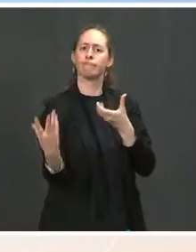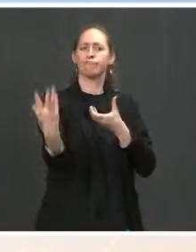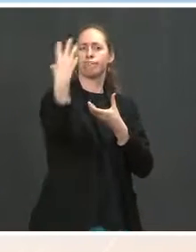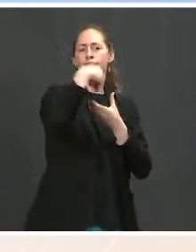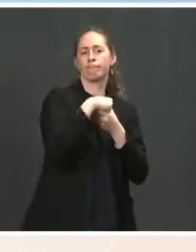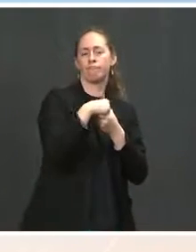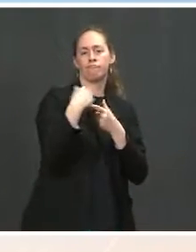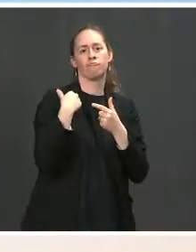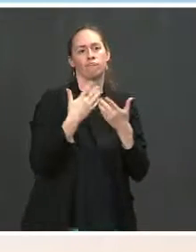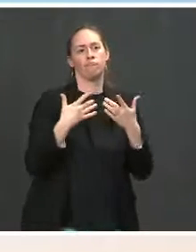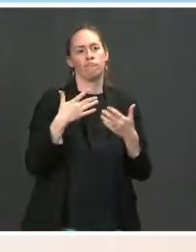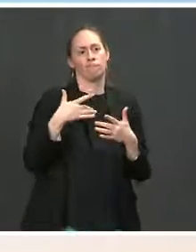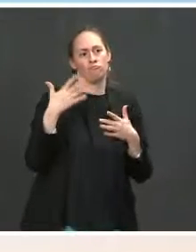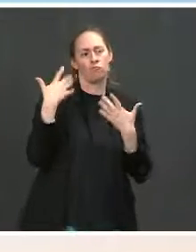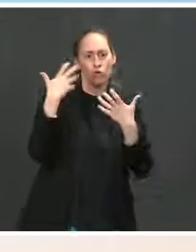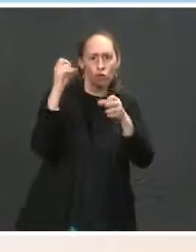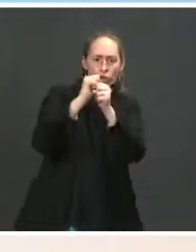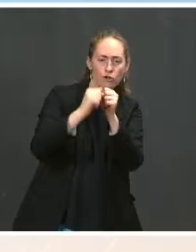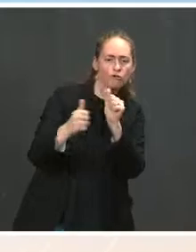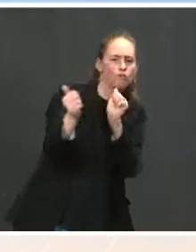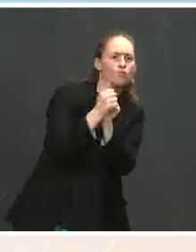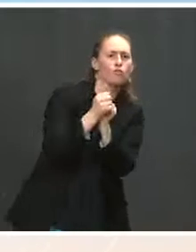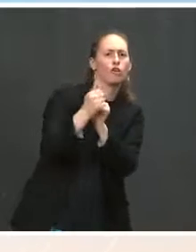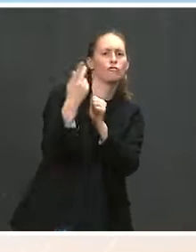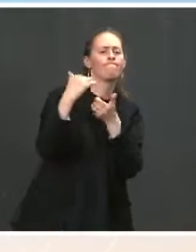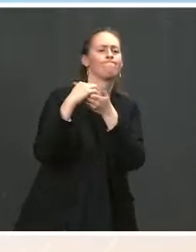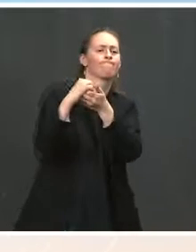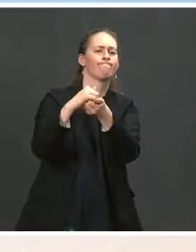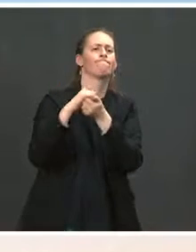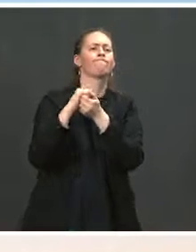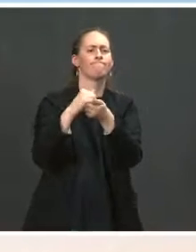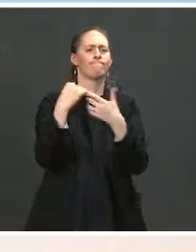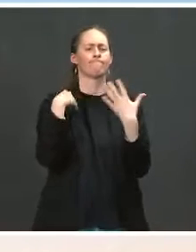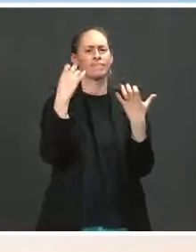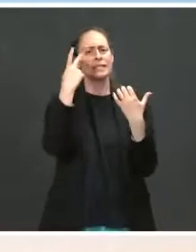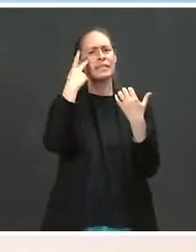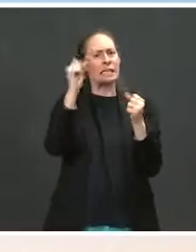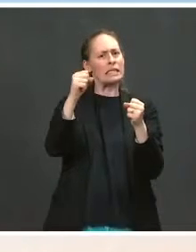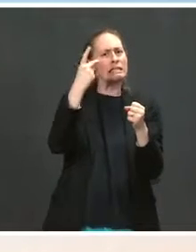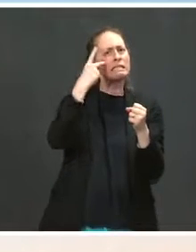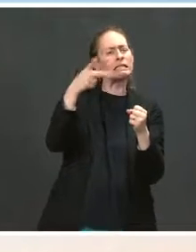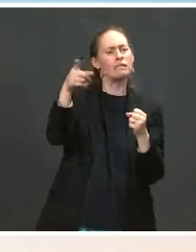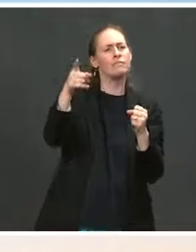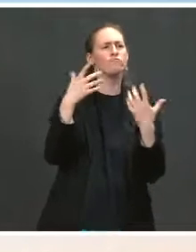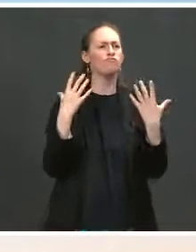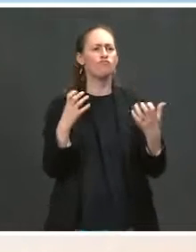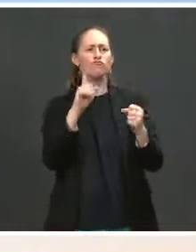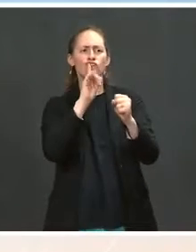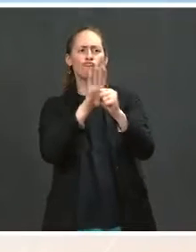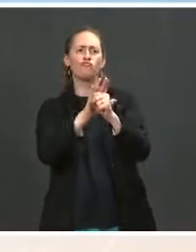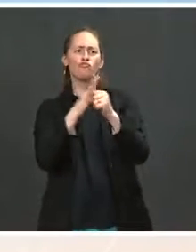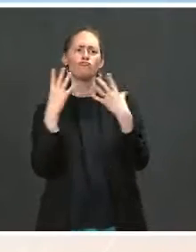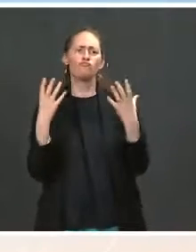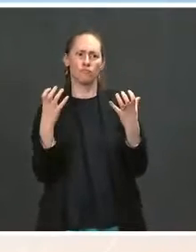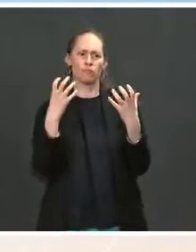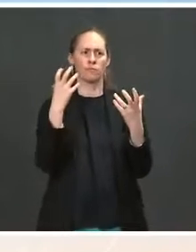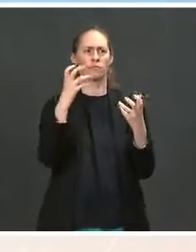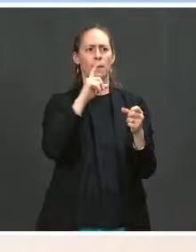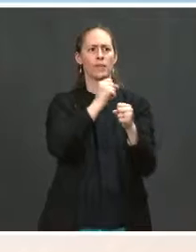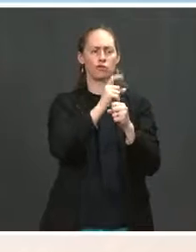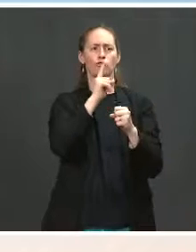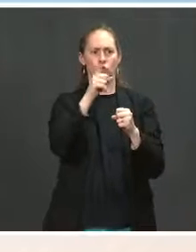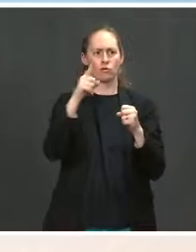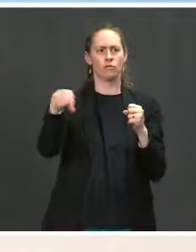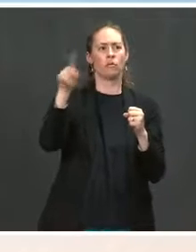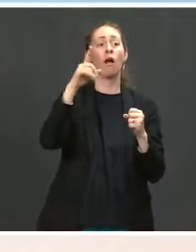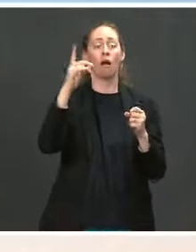how we can work together. We do want to see a clear commitment to ending illegal deforestation, tangible steps to increase effective